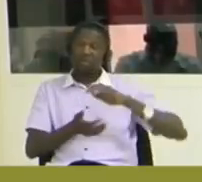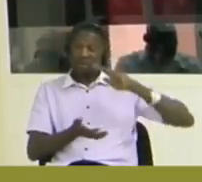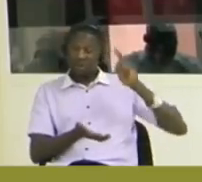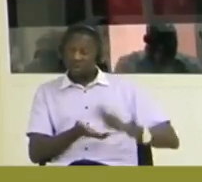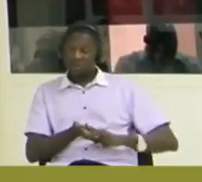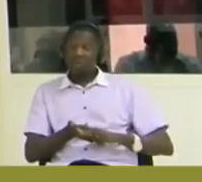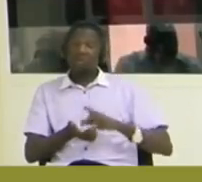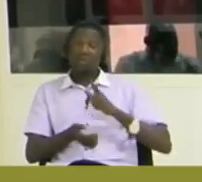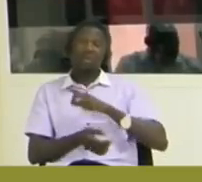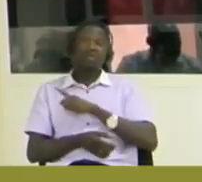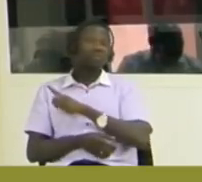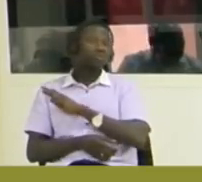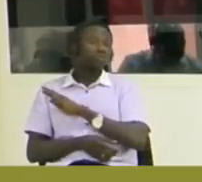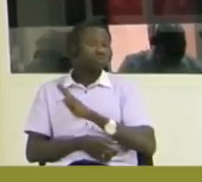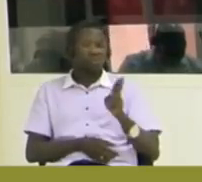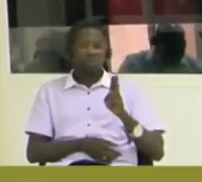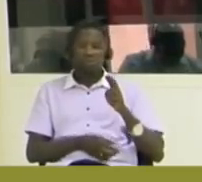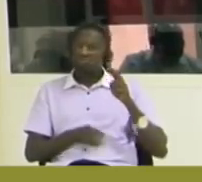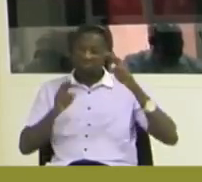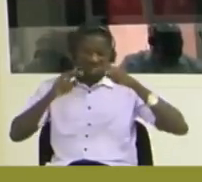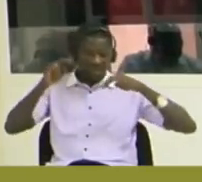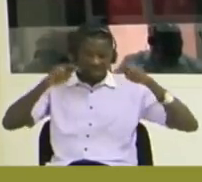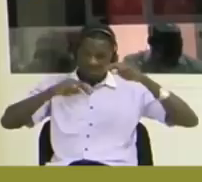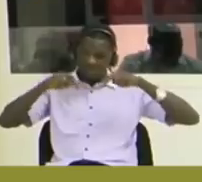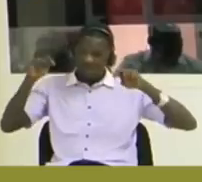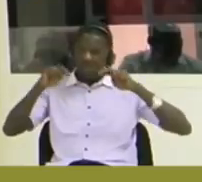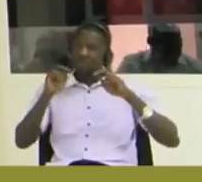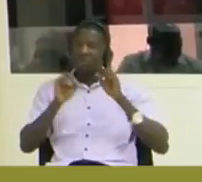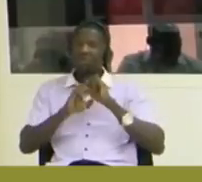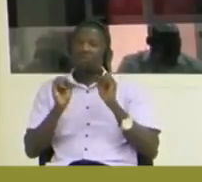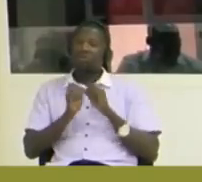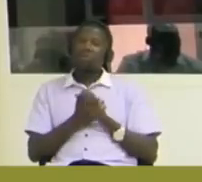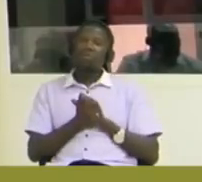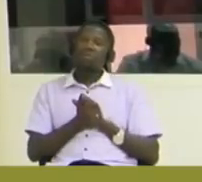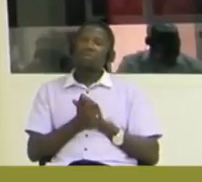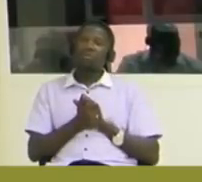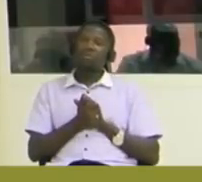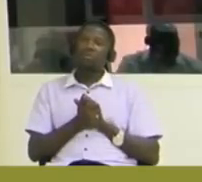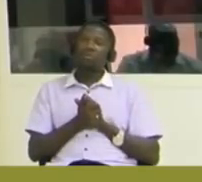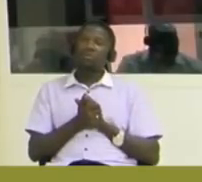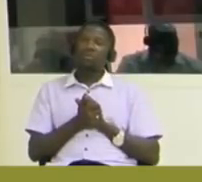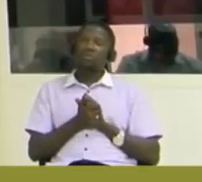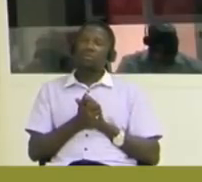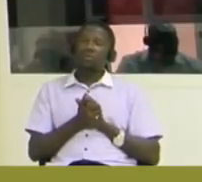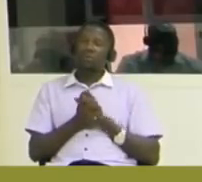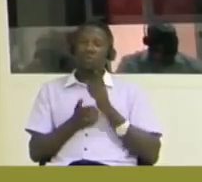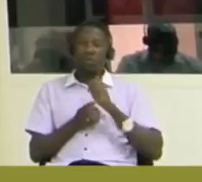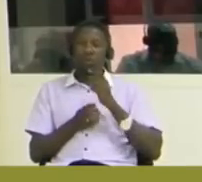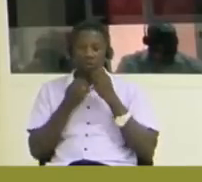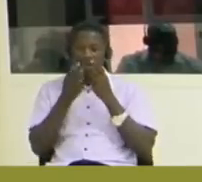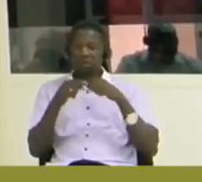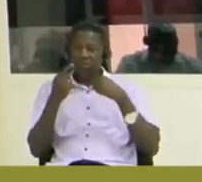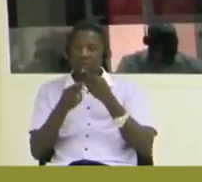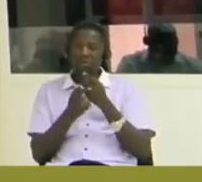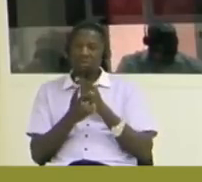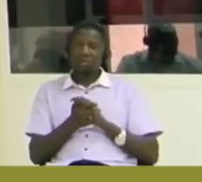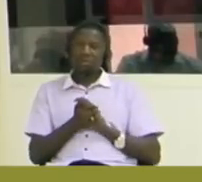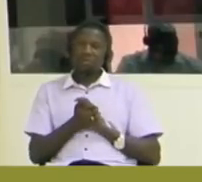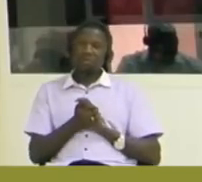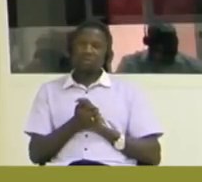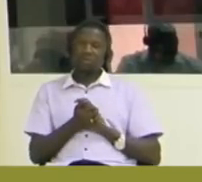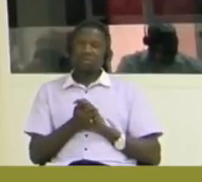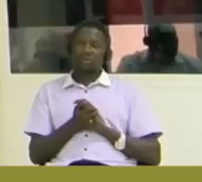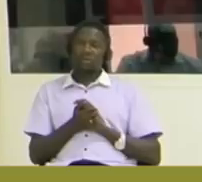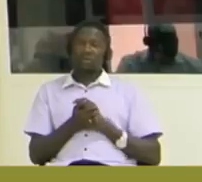no investigations? What do you say to that? Well, I believe that there must